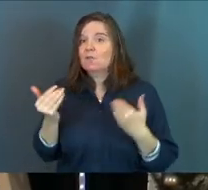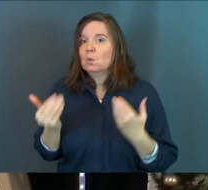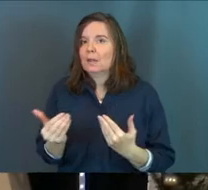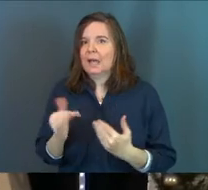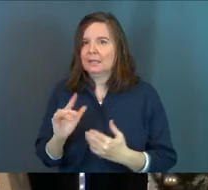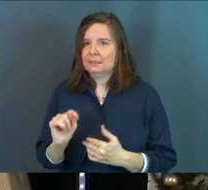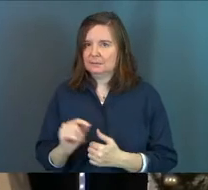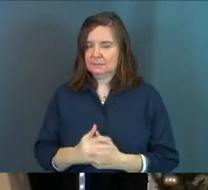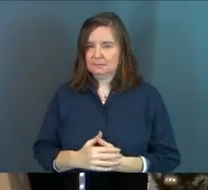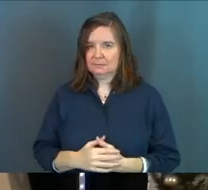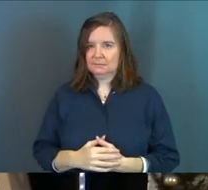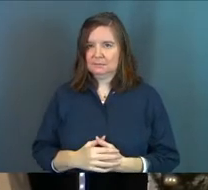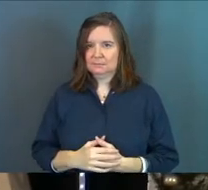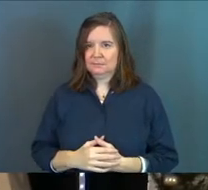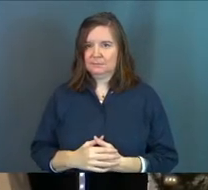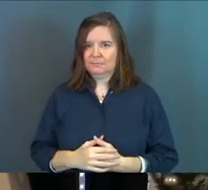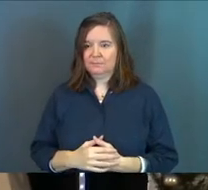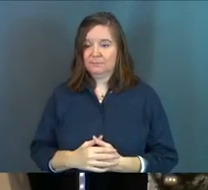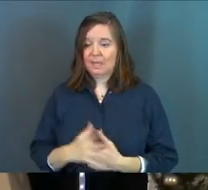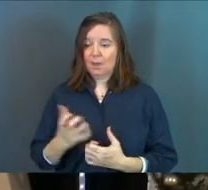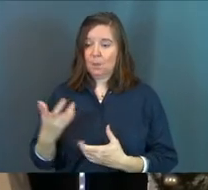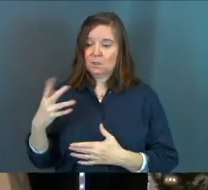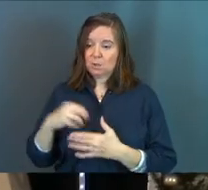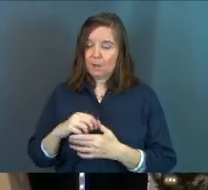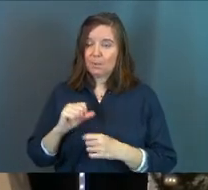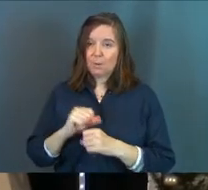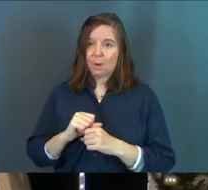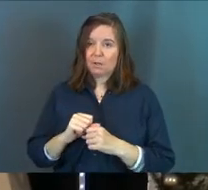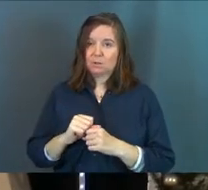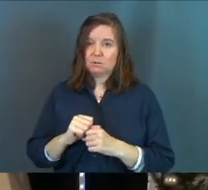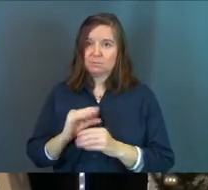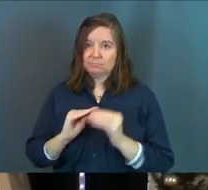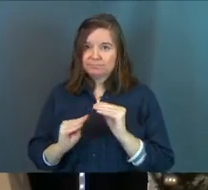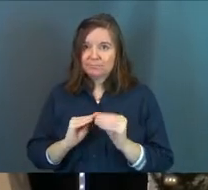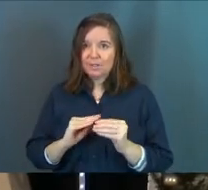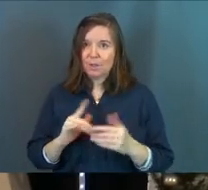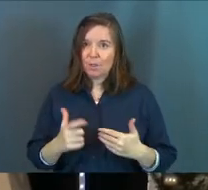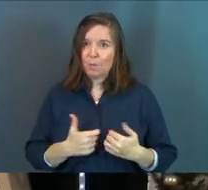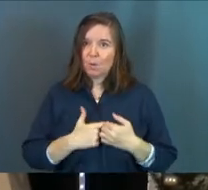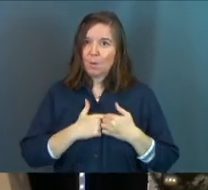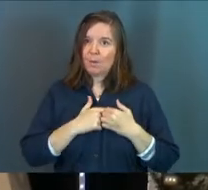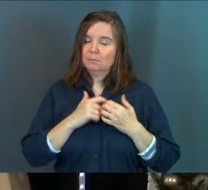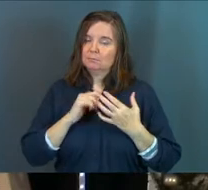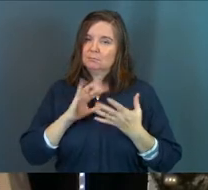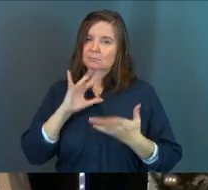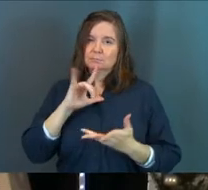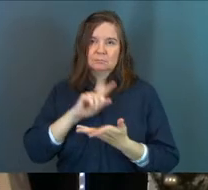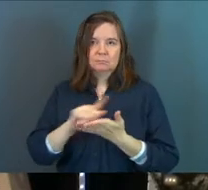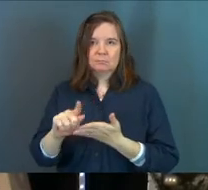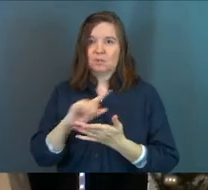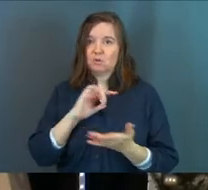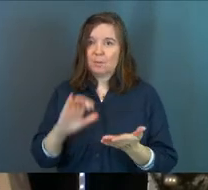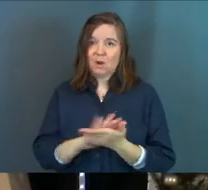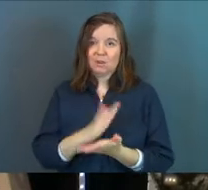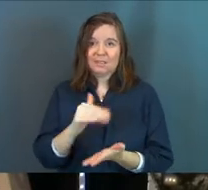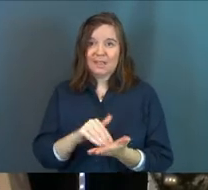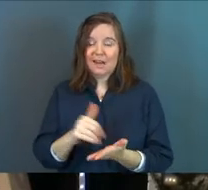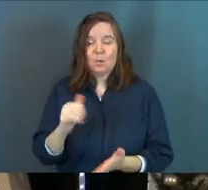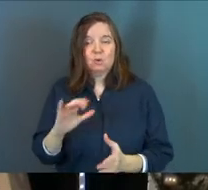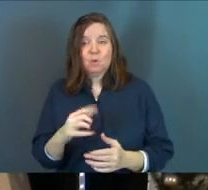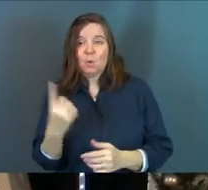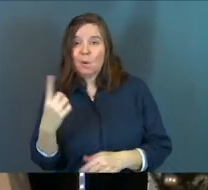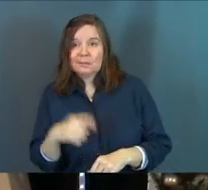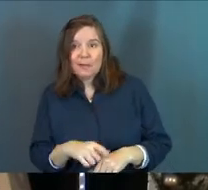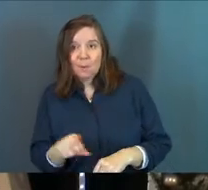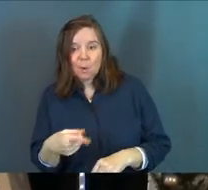it. And he wants to come and he'll want to resurrect your romance in your marriage. And he won't do it